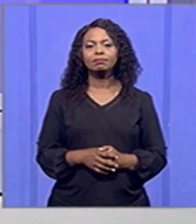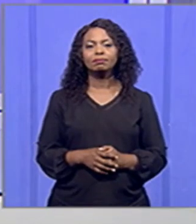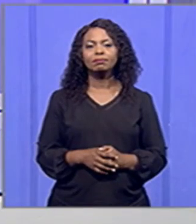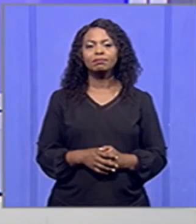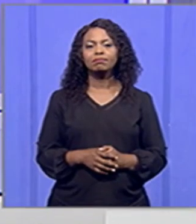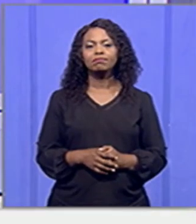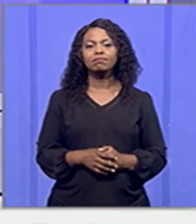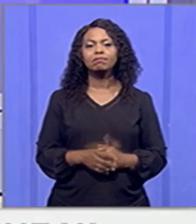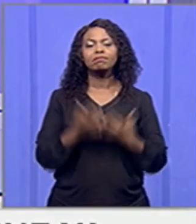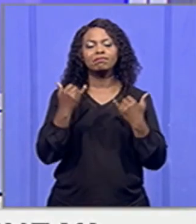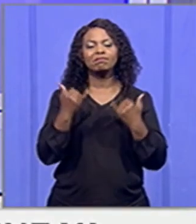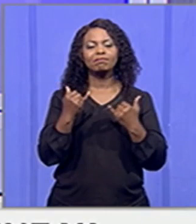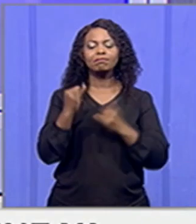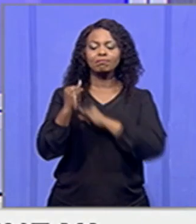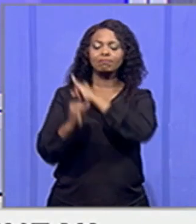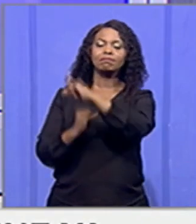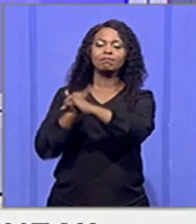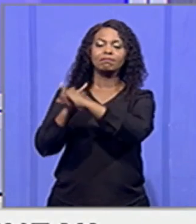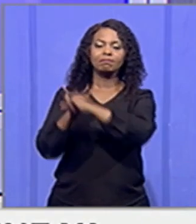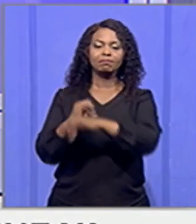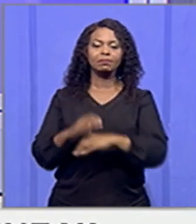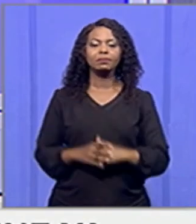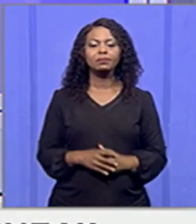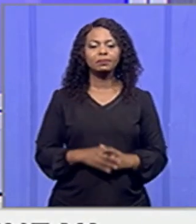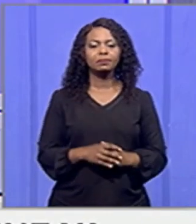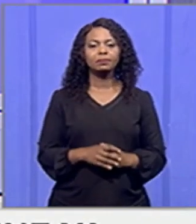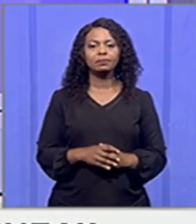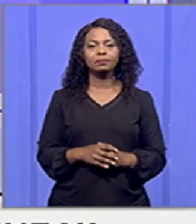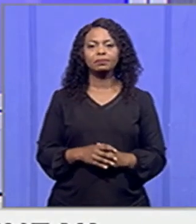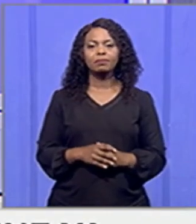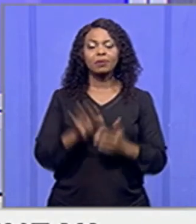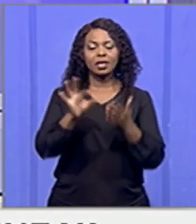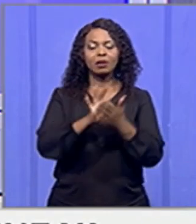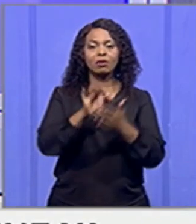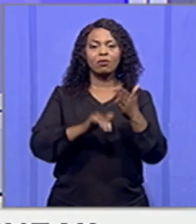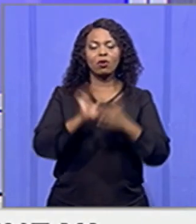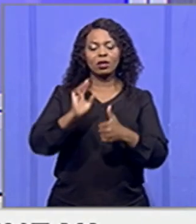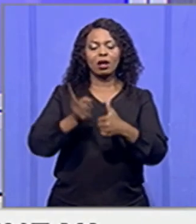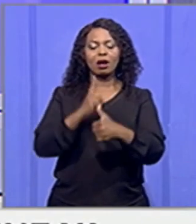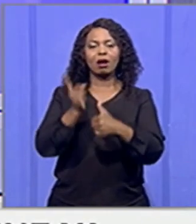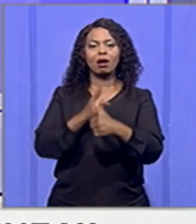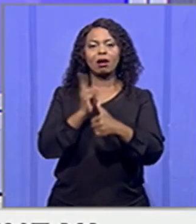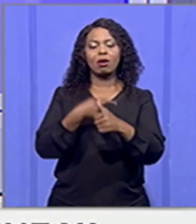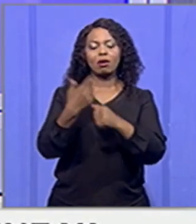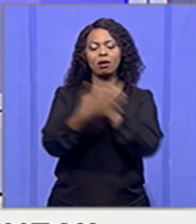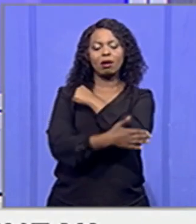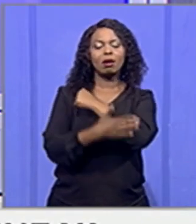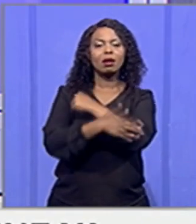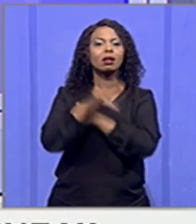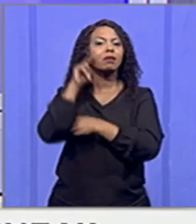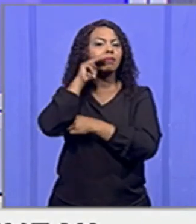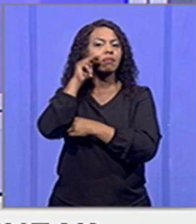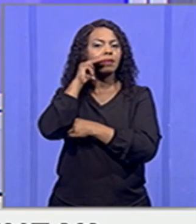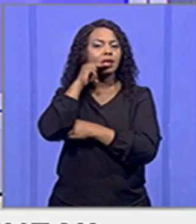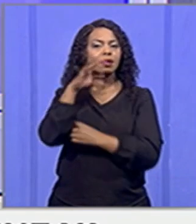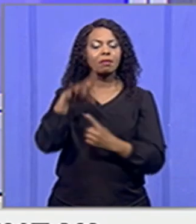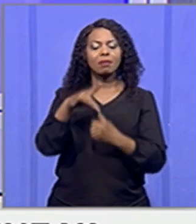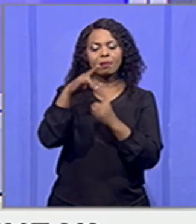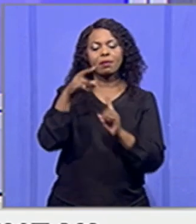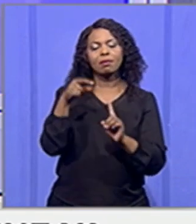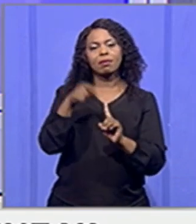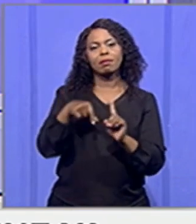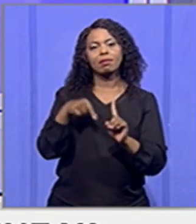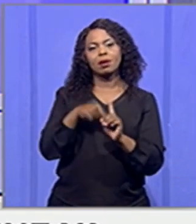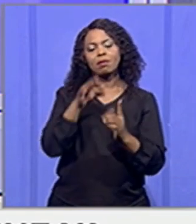Tla jaanong ro komeletsa boditšhaba go badiwa ga divoutu go tsweletse kwa Nigeria mo ditlhophong tsa Bopresidente tse di gagametseng